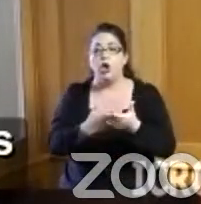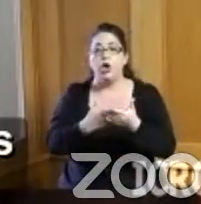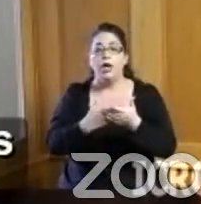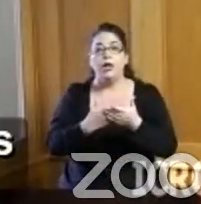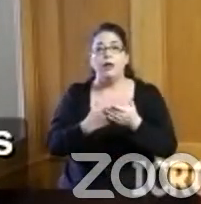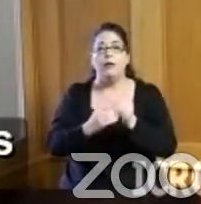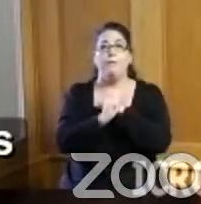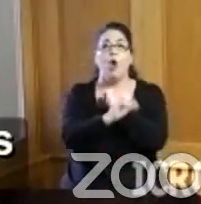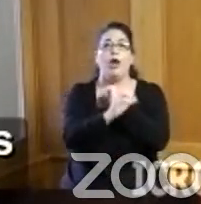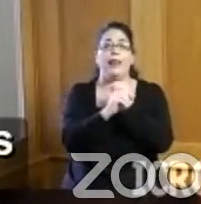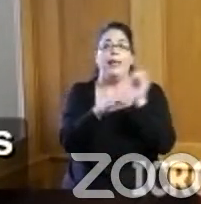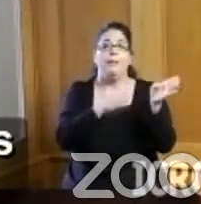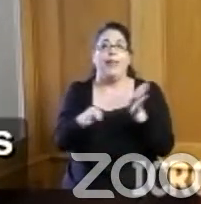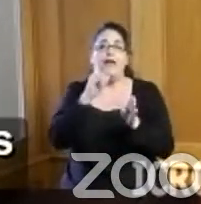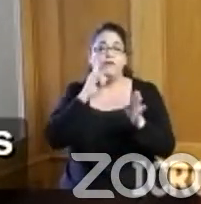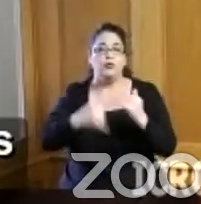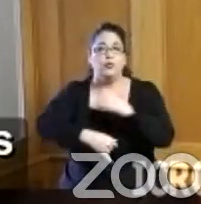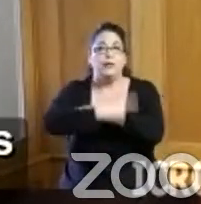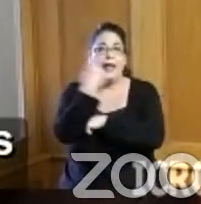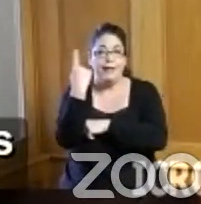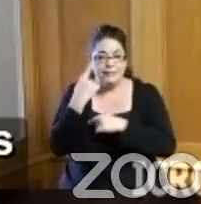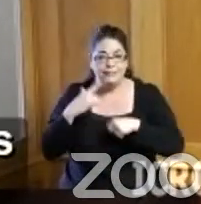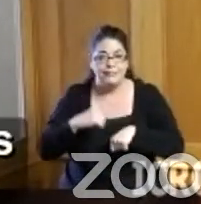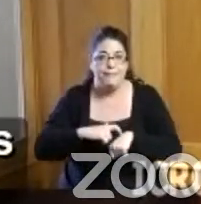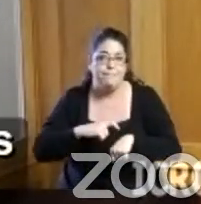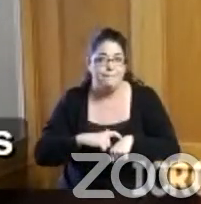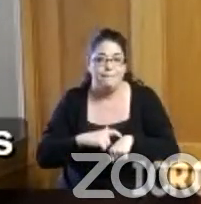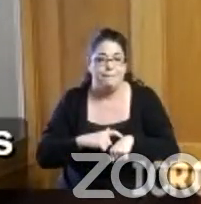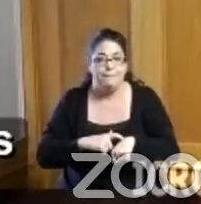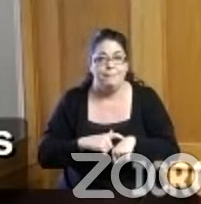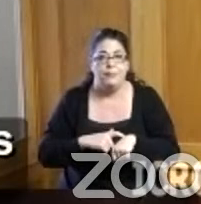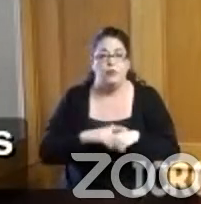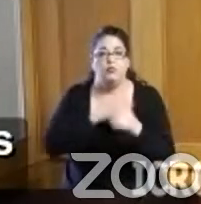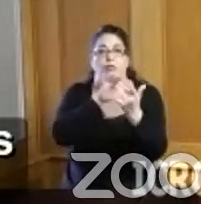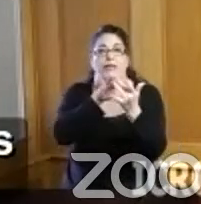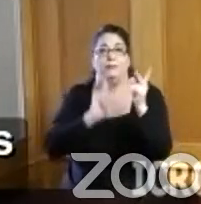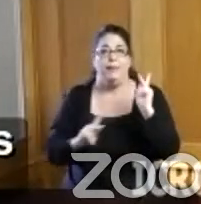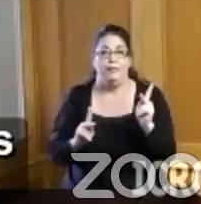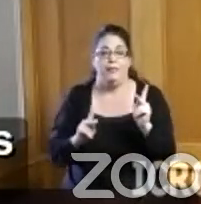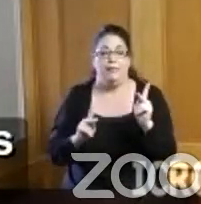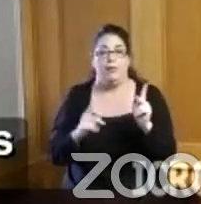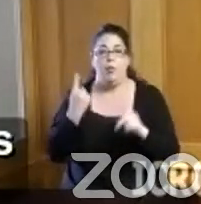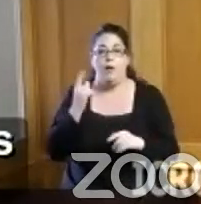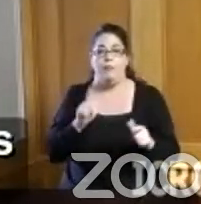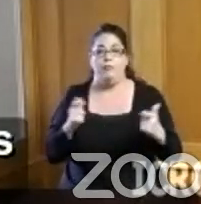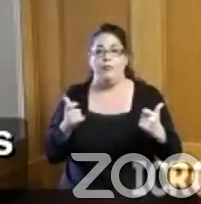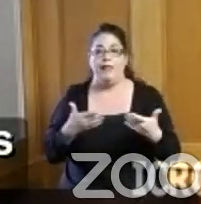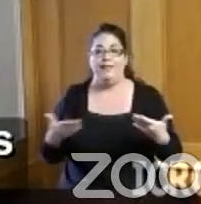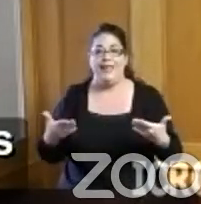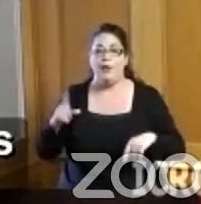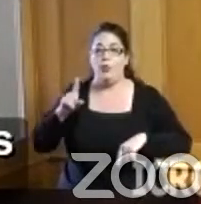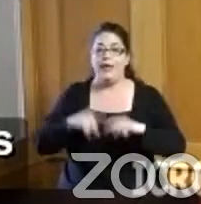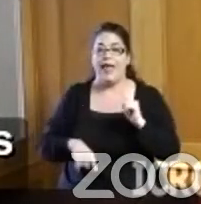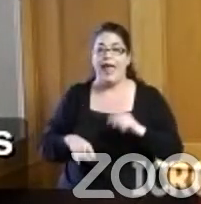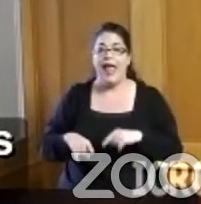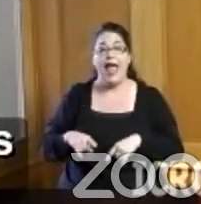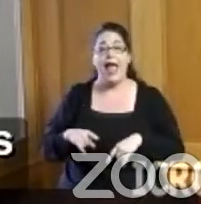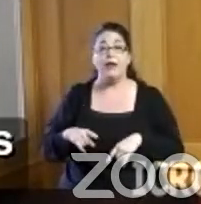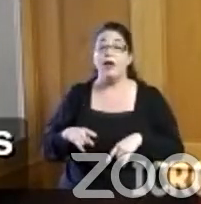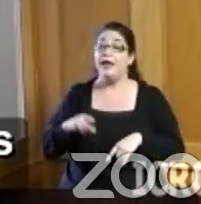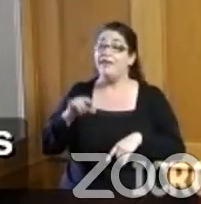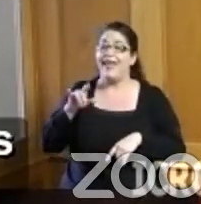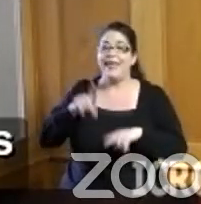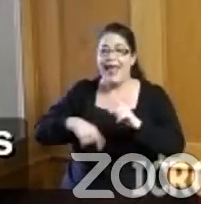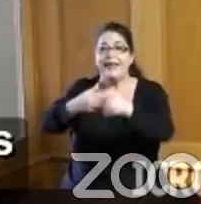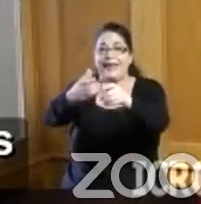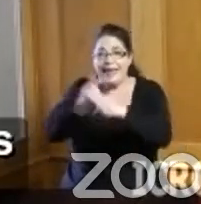today's times to reach the people? Because one of the biggest things is they can't get resources if they don't really have